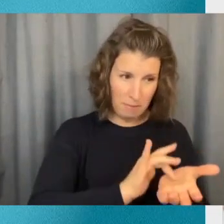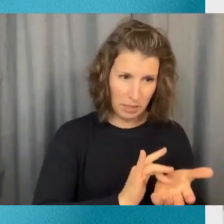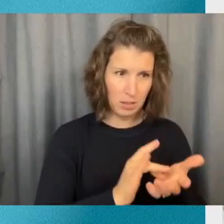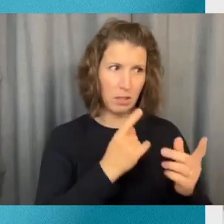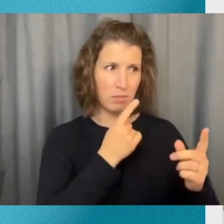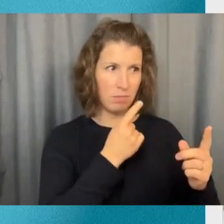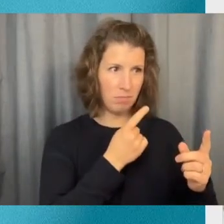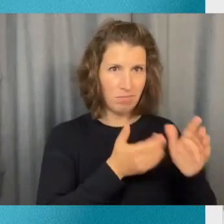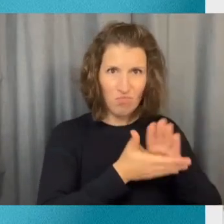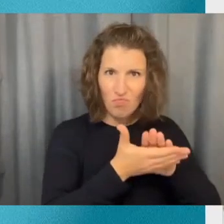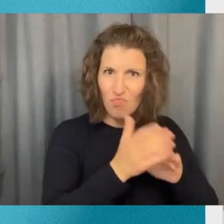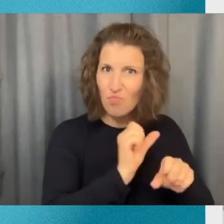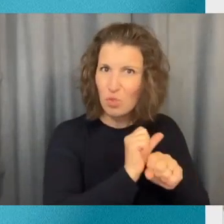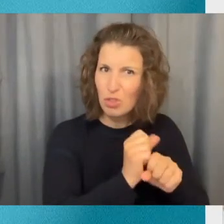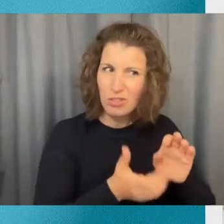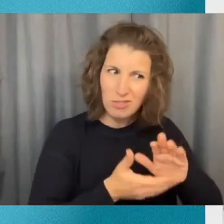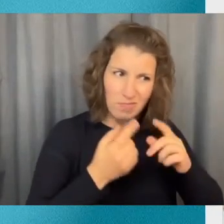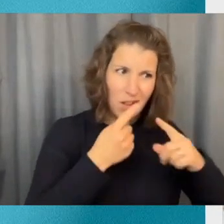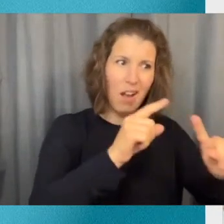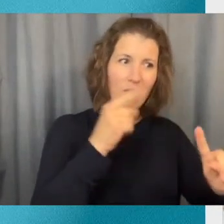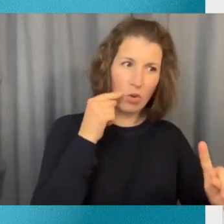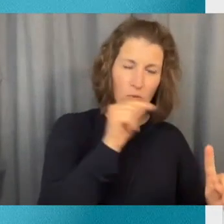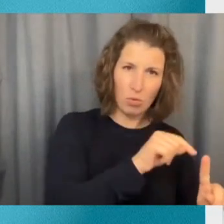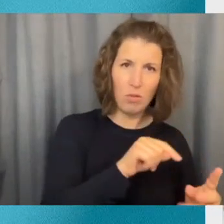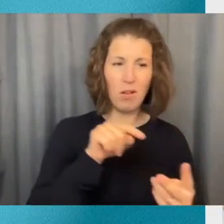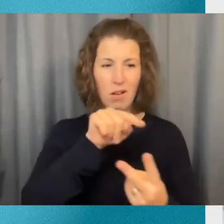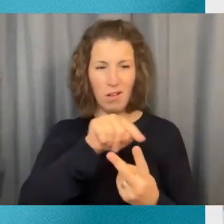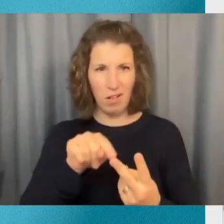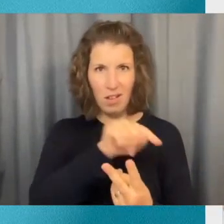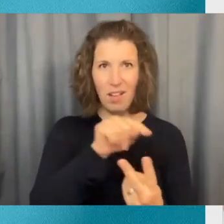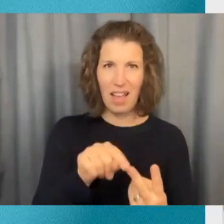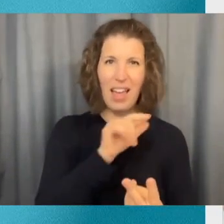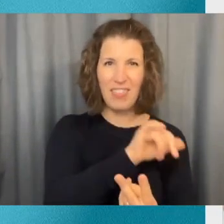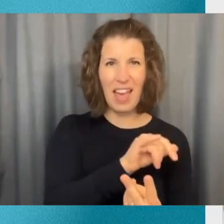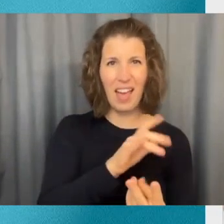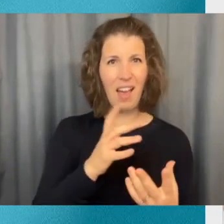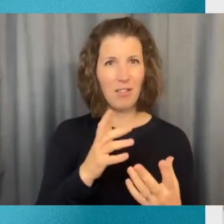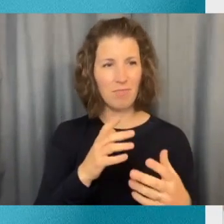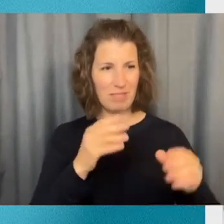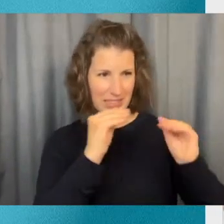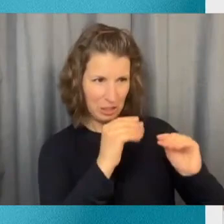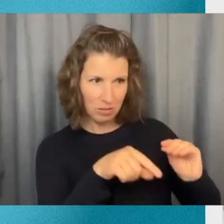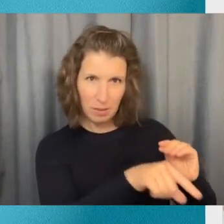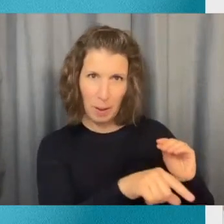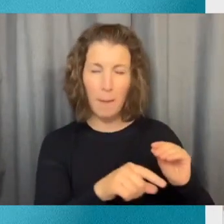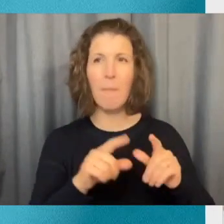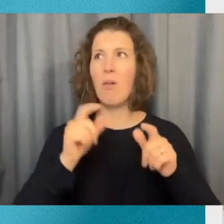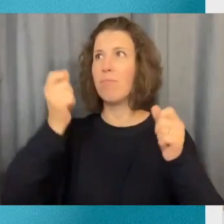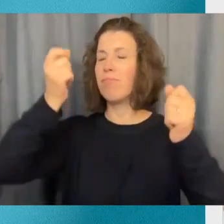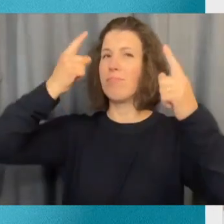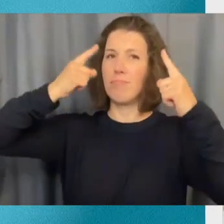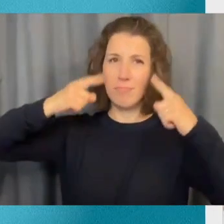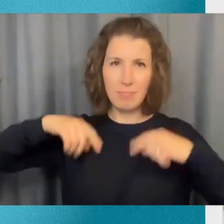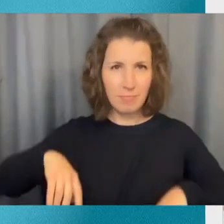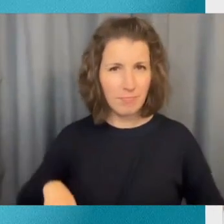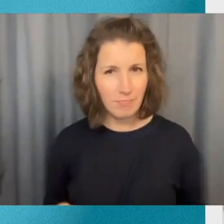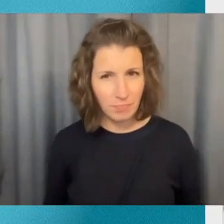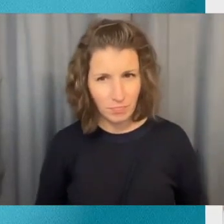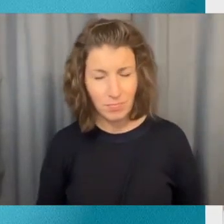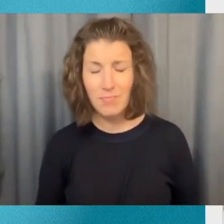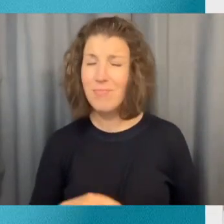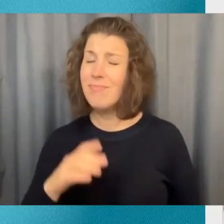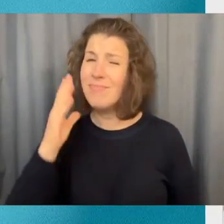these wonderful comic characters and the metaphors that they are using there. But I said comics are not just for